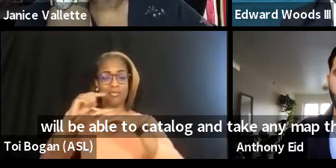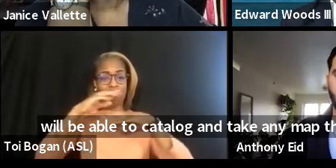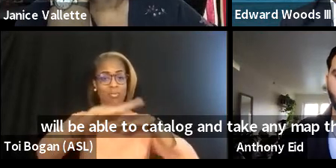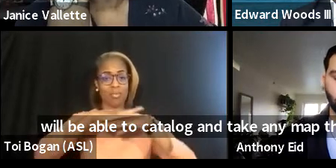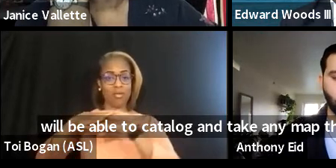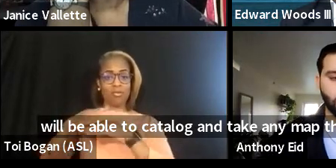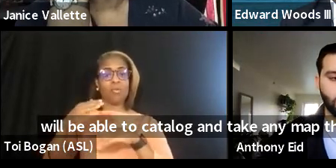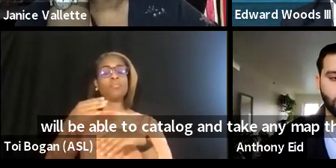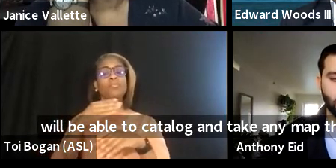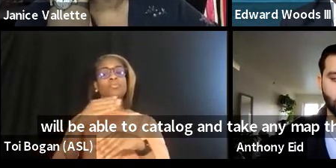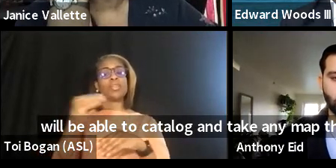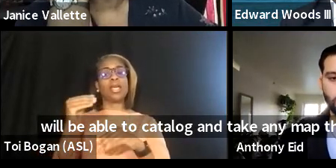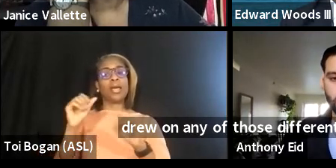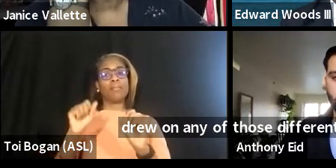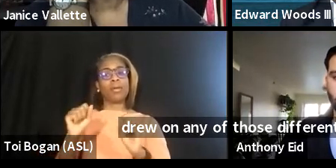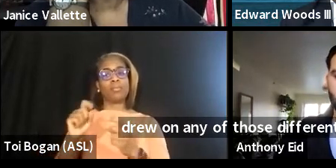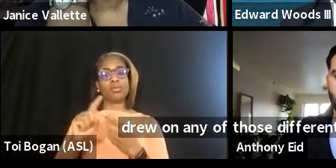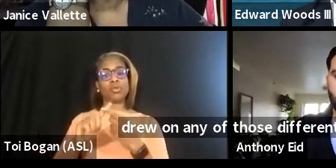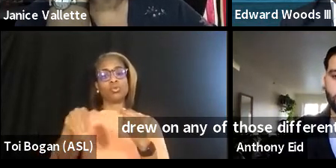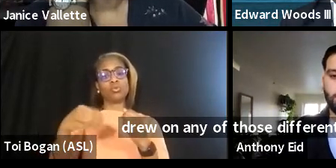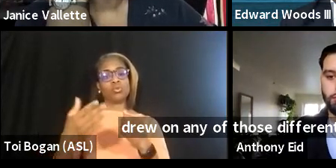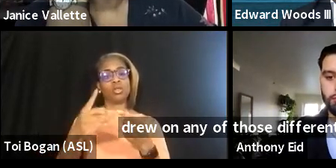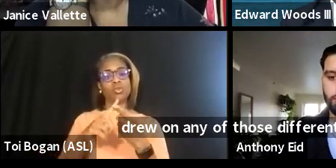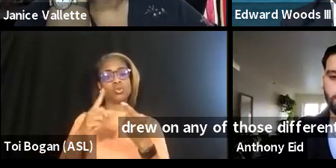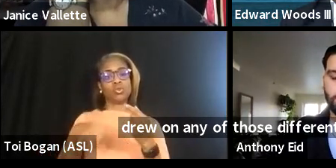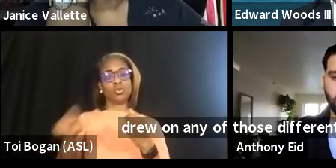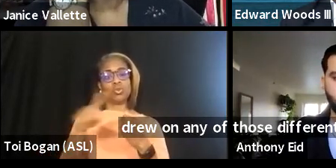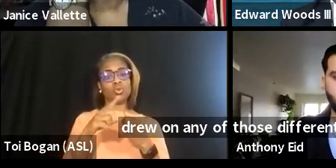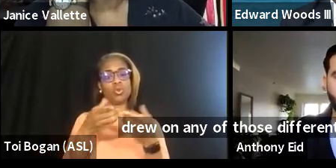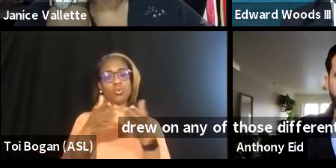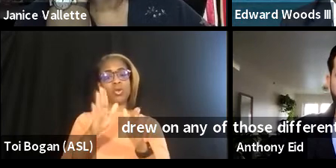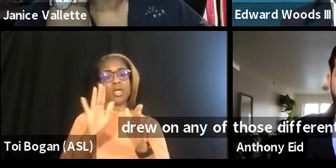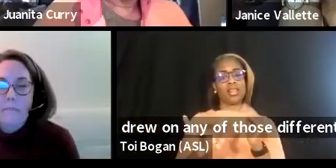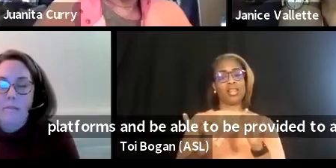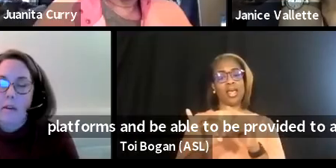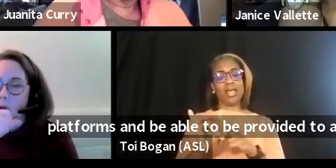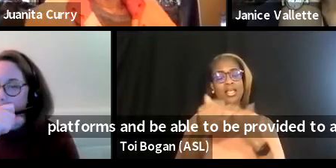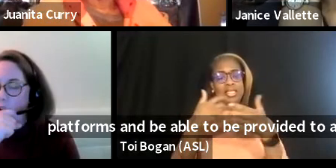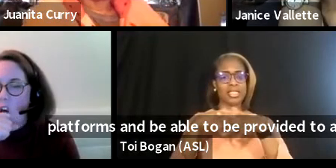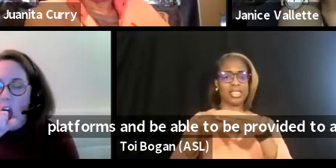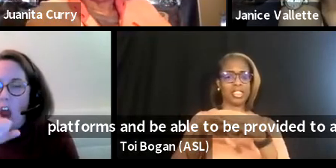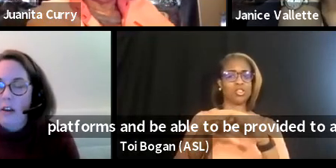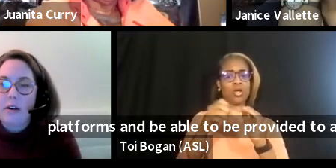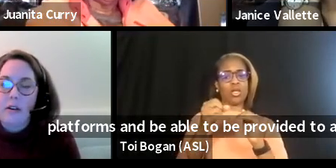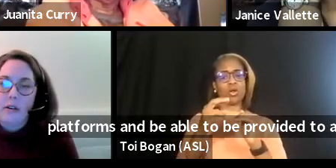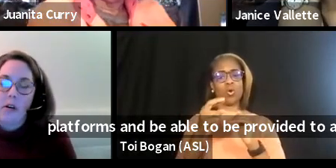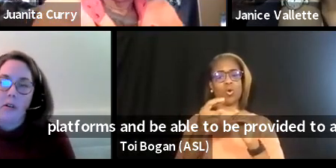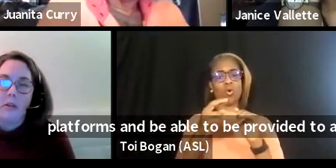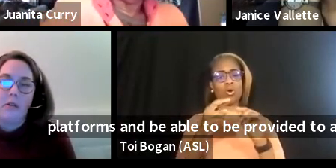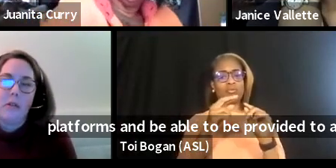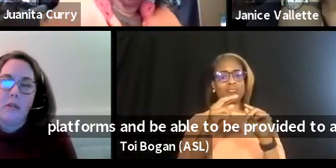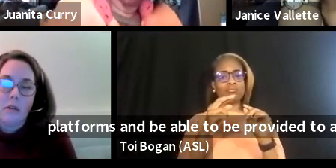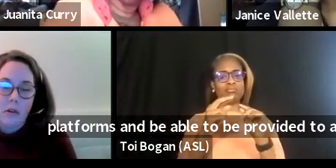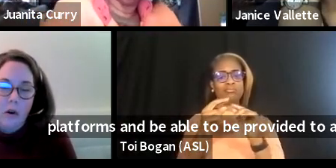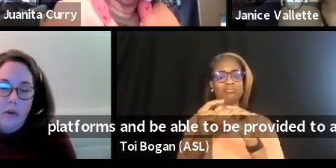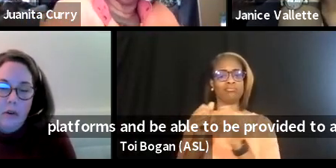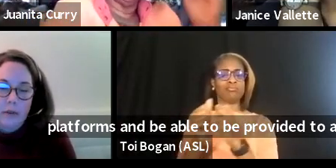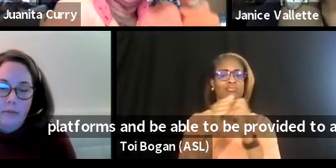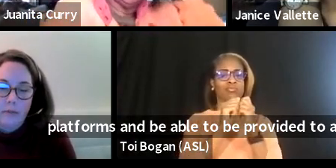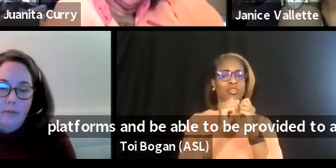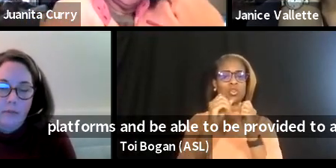be able to be provided to all of you in a way that is integrated or sort of in concert with one another. So you're